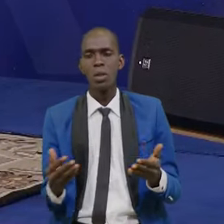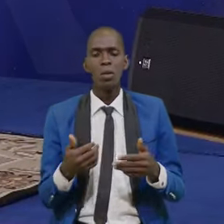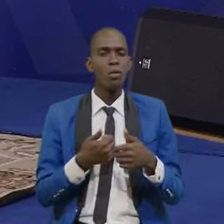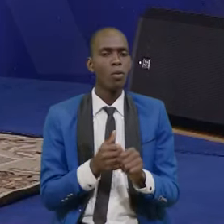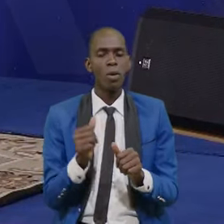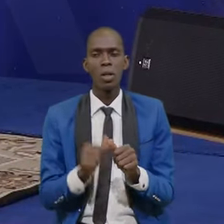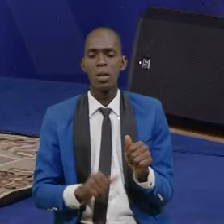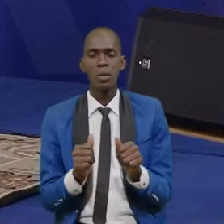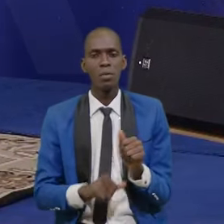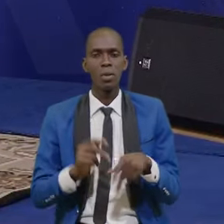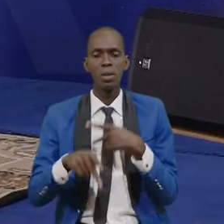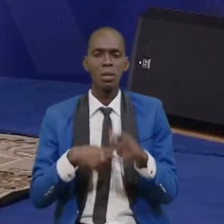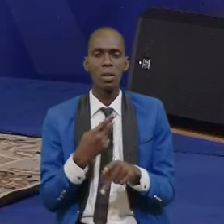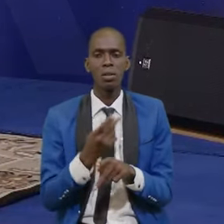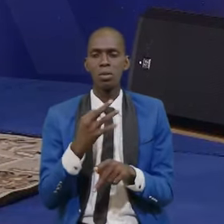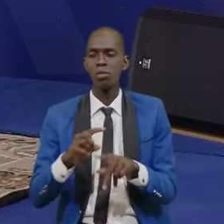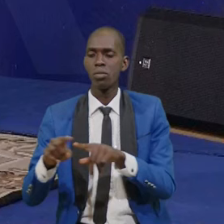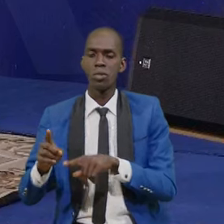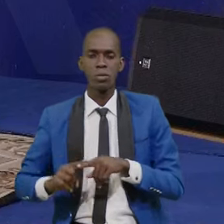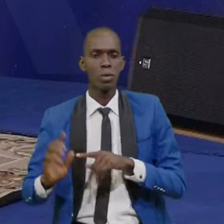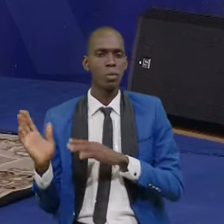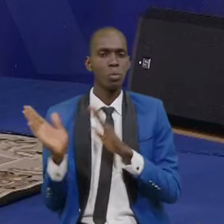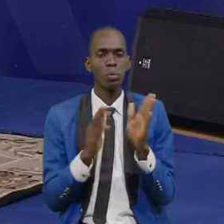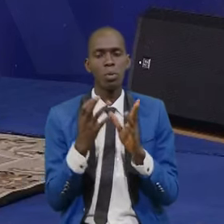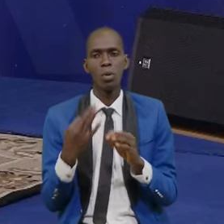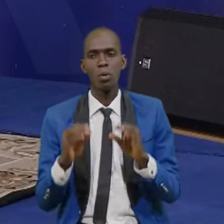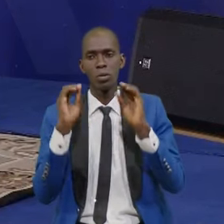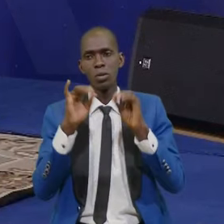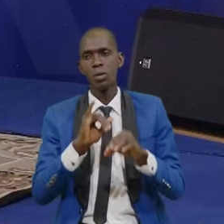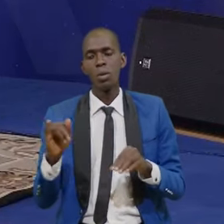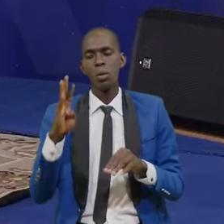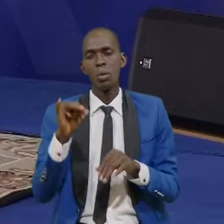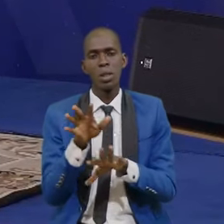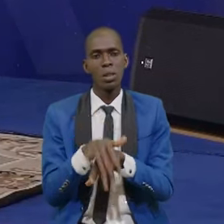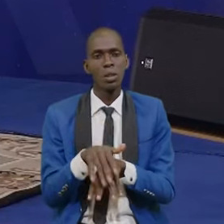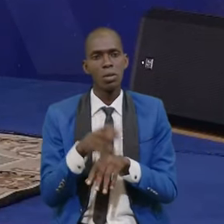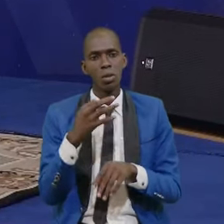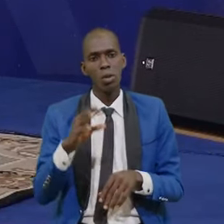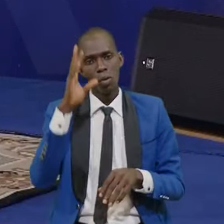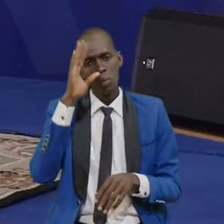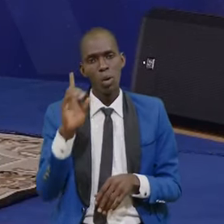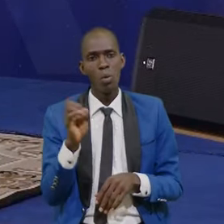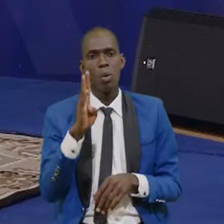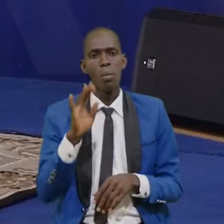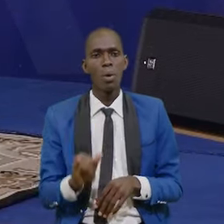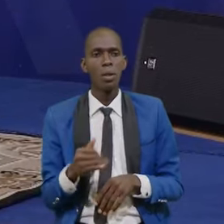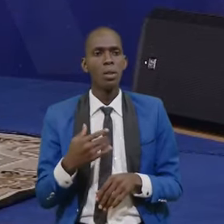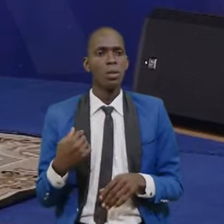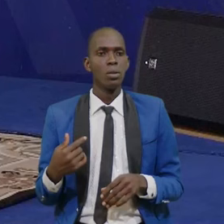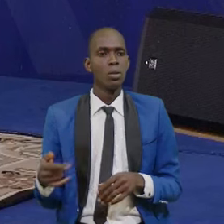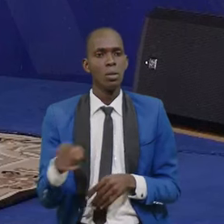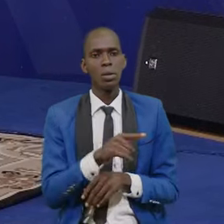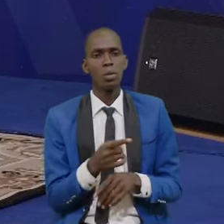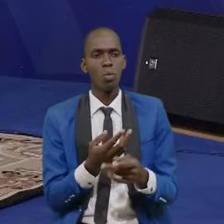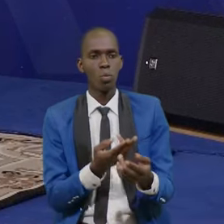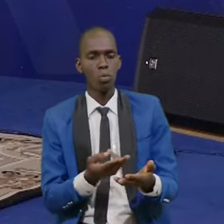doctrine, by the sledge of men and the cunning craftiness whereby they lie in wait to